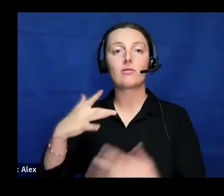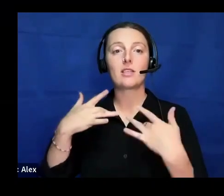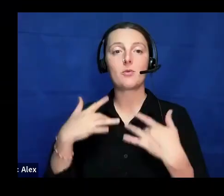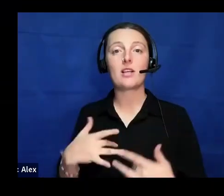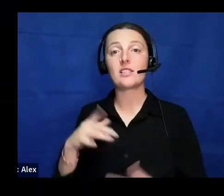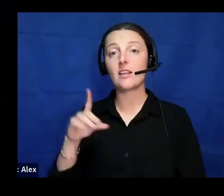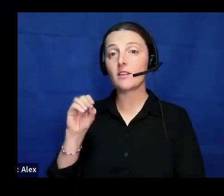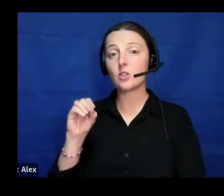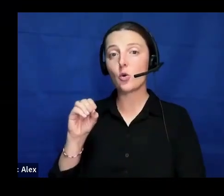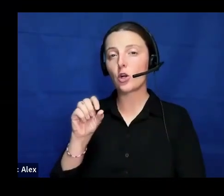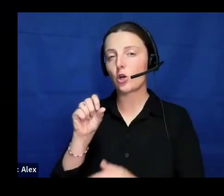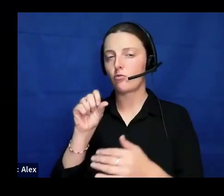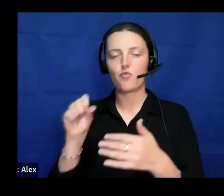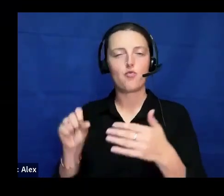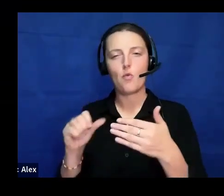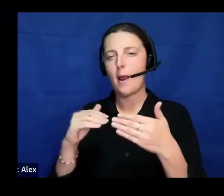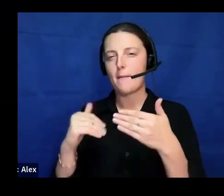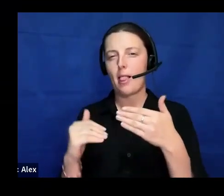Um,